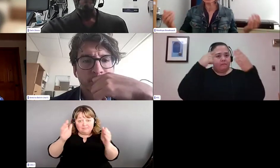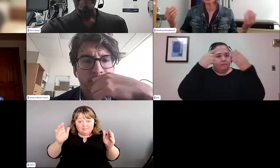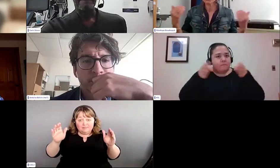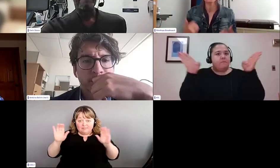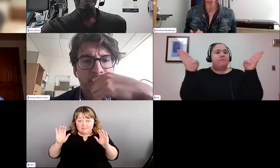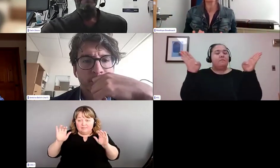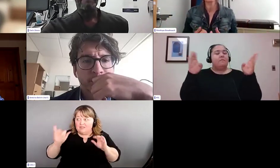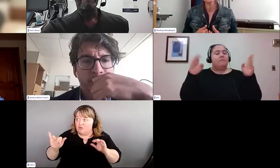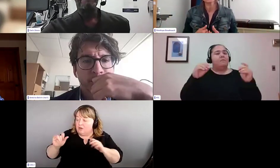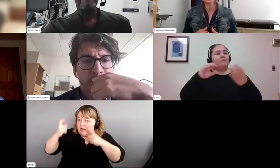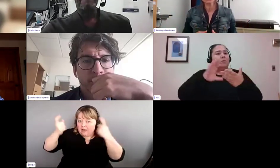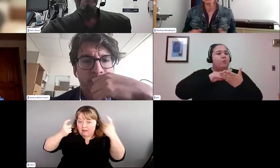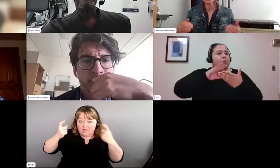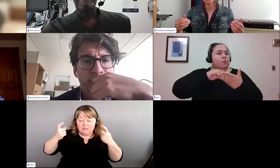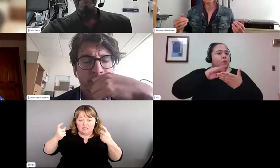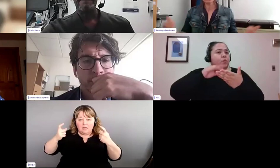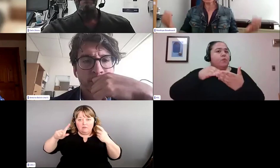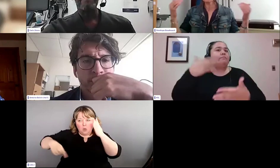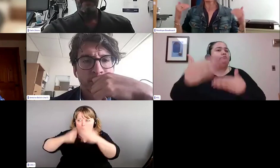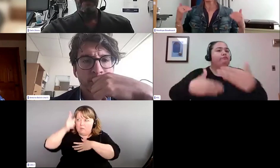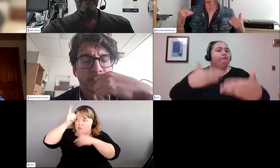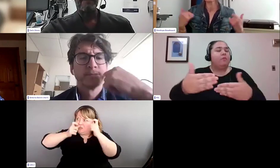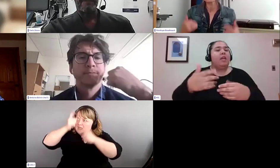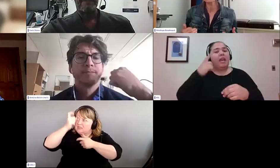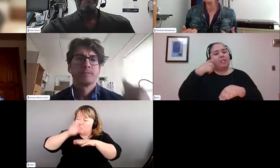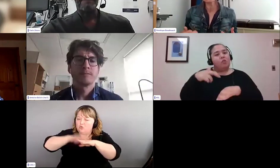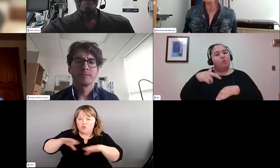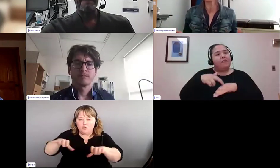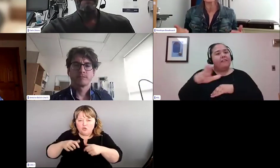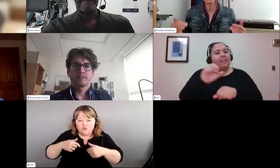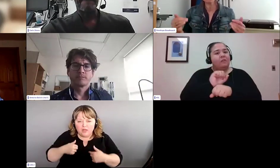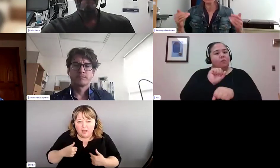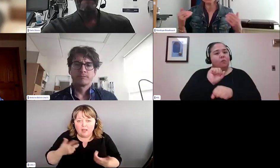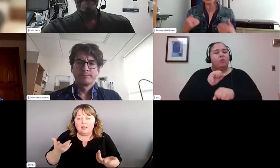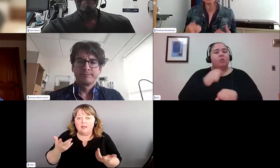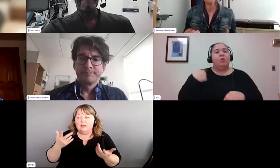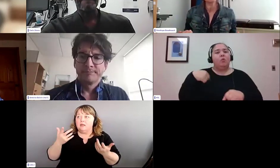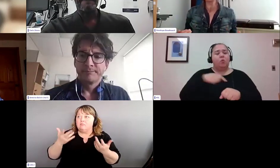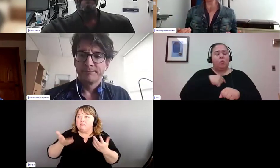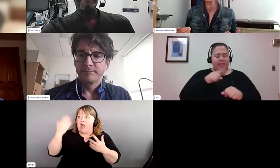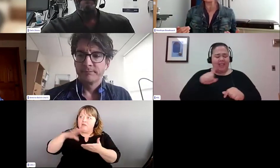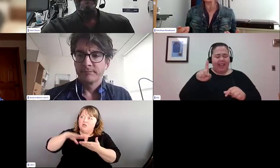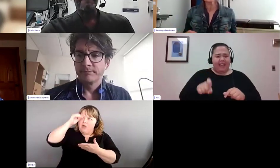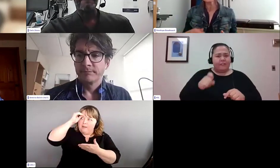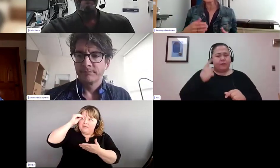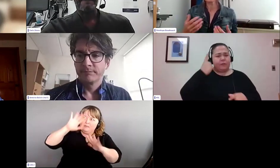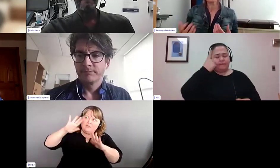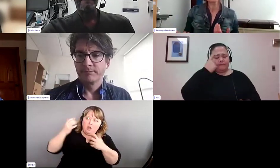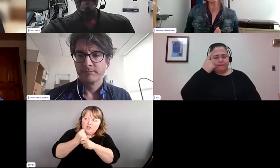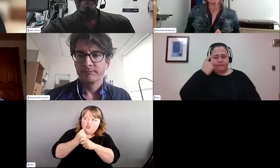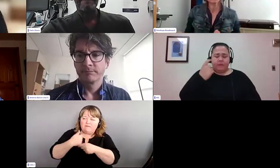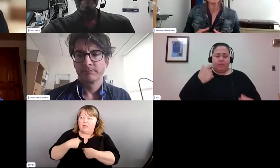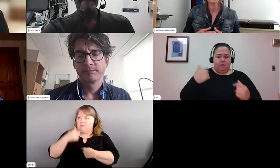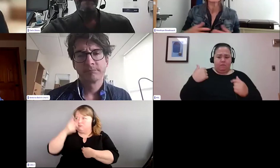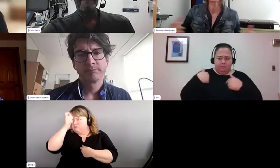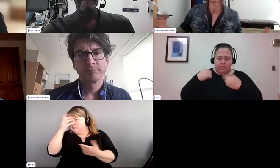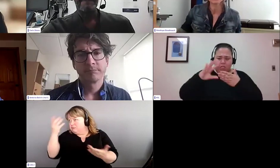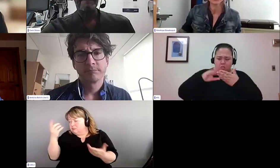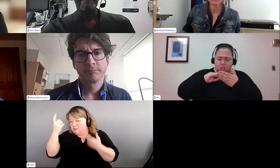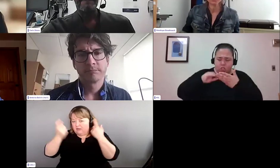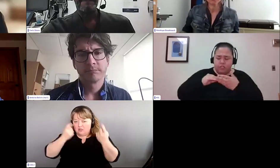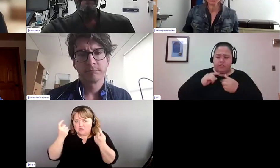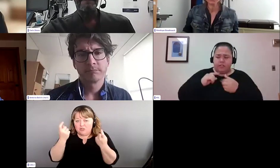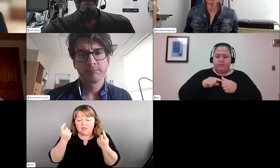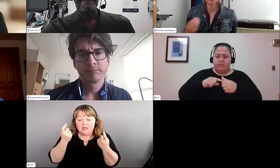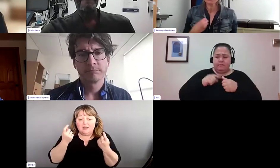workers. And so we open, it's a reflective work where we put ourselves back into question what we have learned and how to do